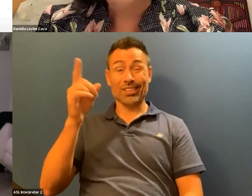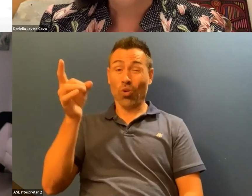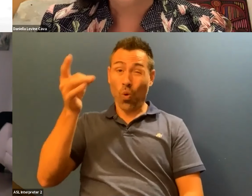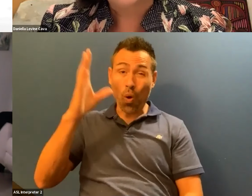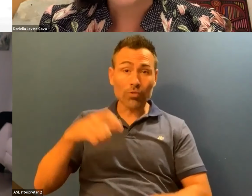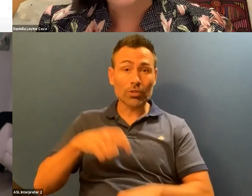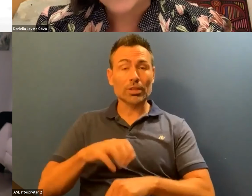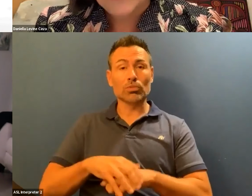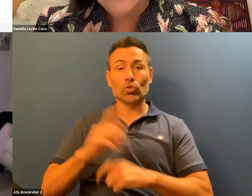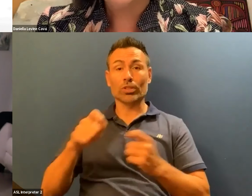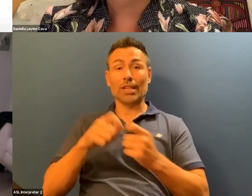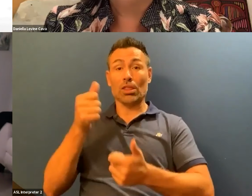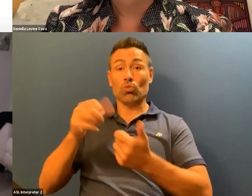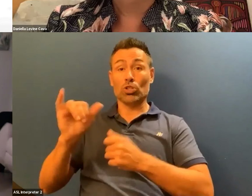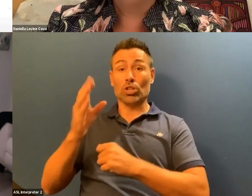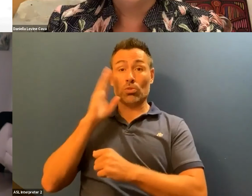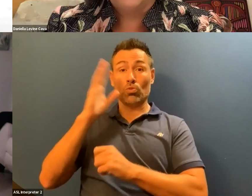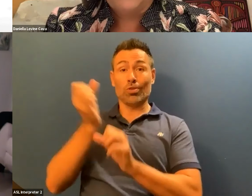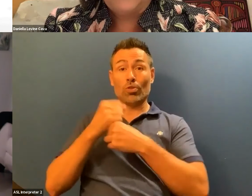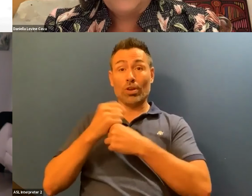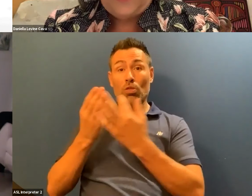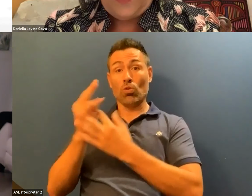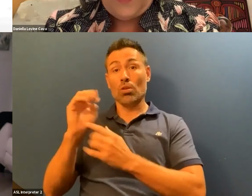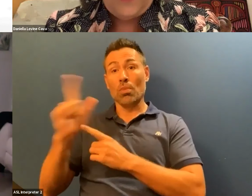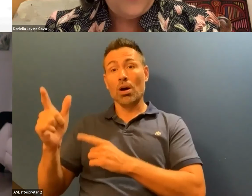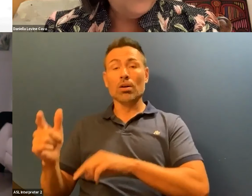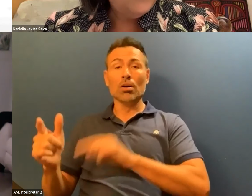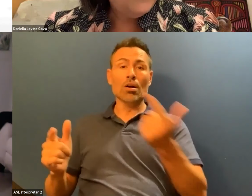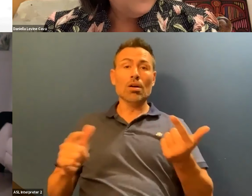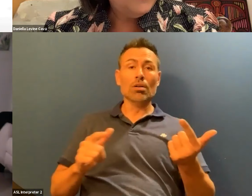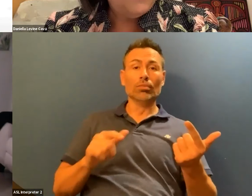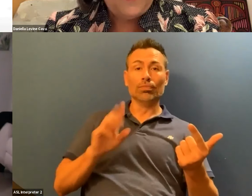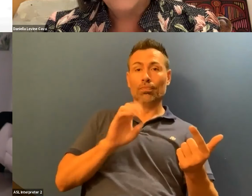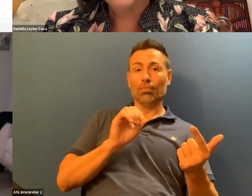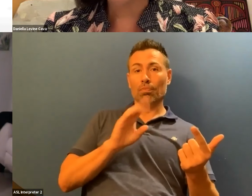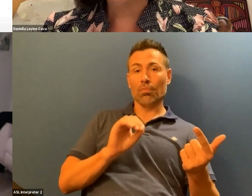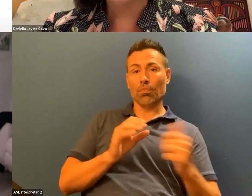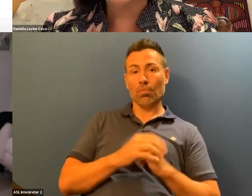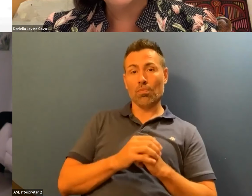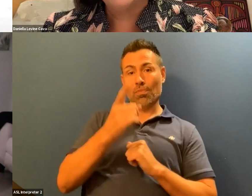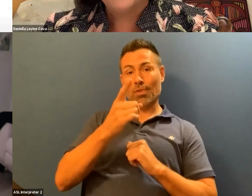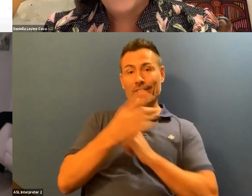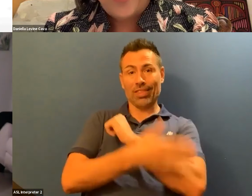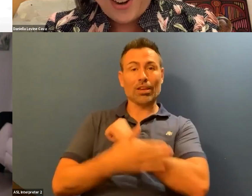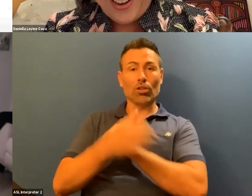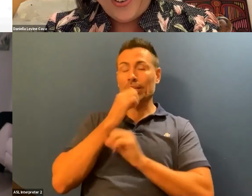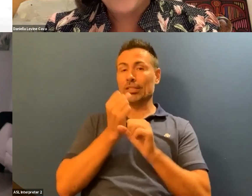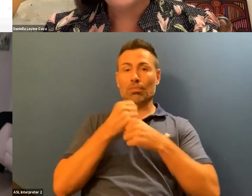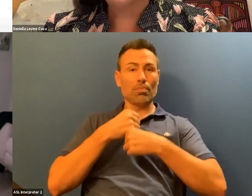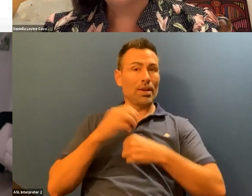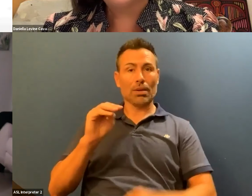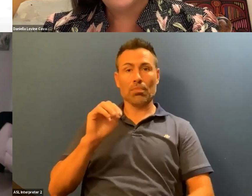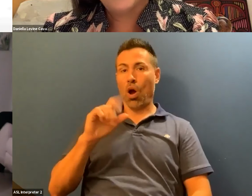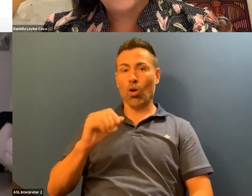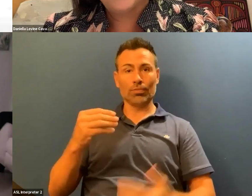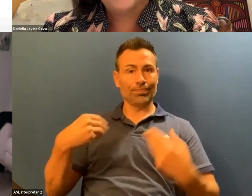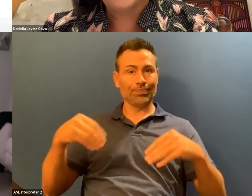creating, I'm not sure. Well, again, to respond. Go ahead, please. The county doesn't create malls. The county creates conditions